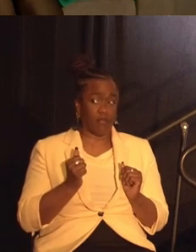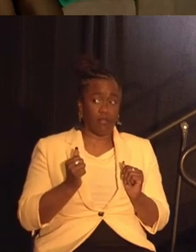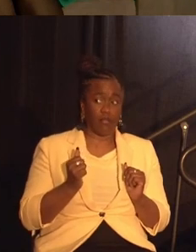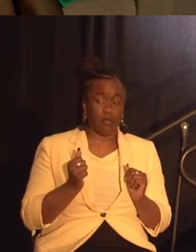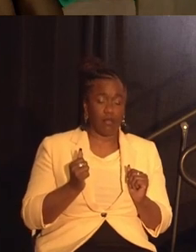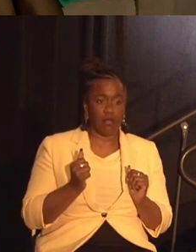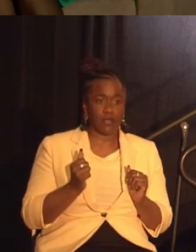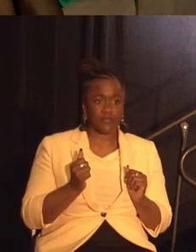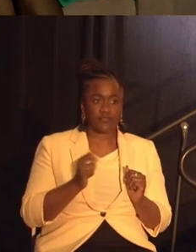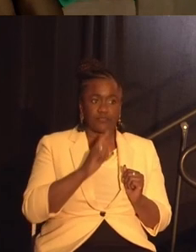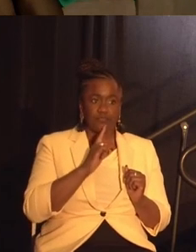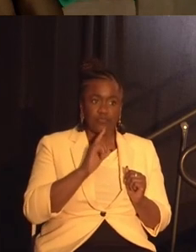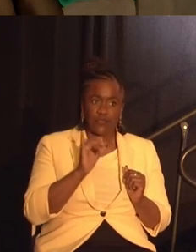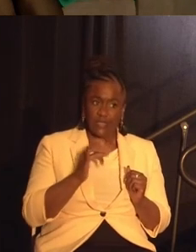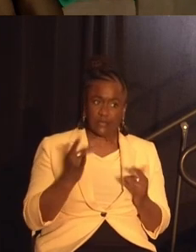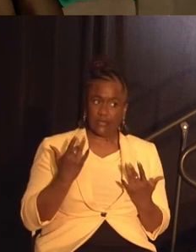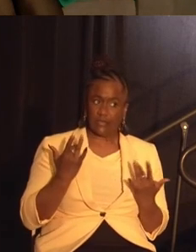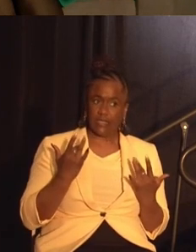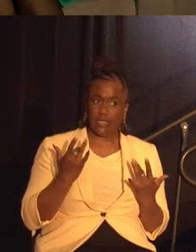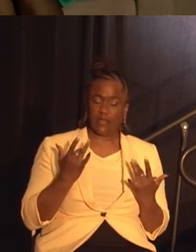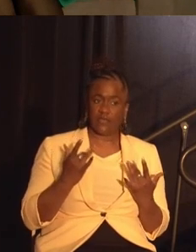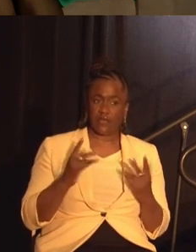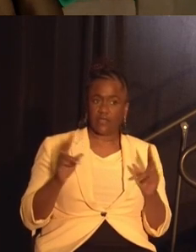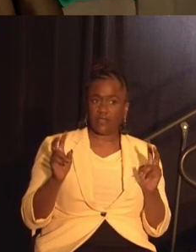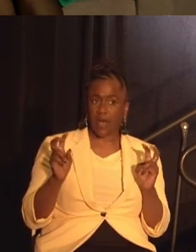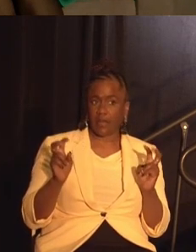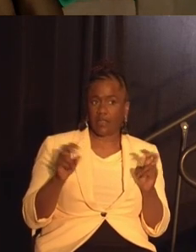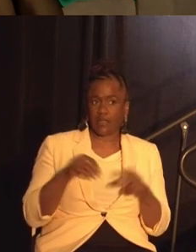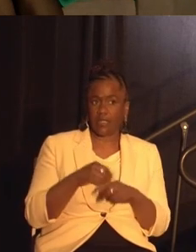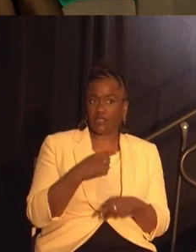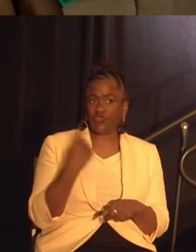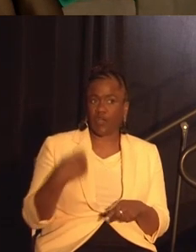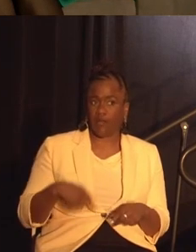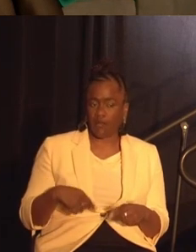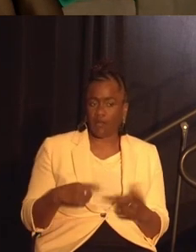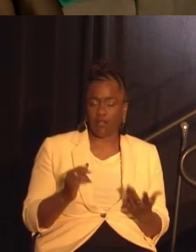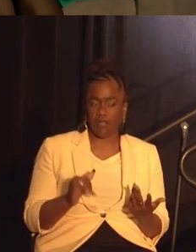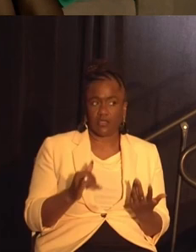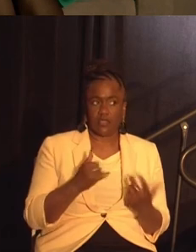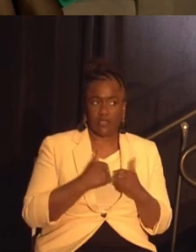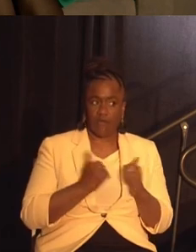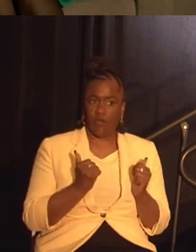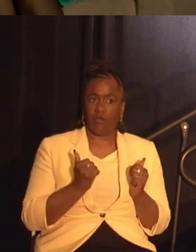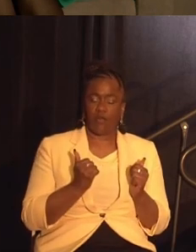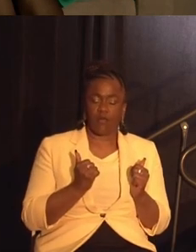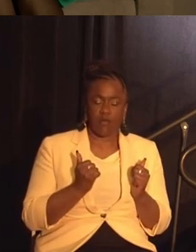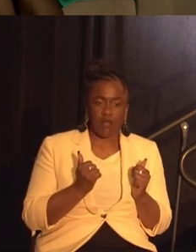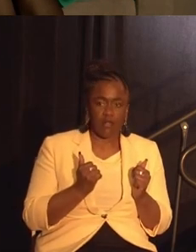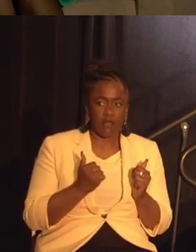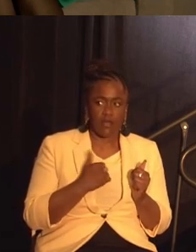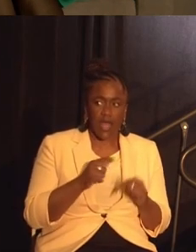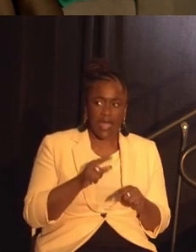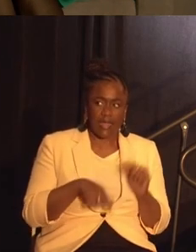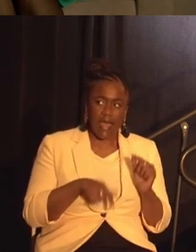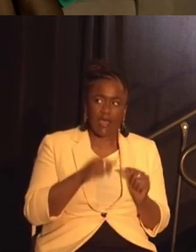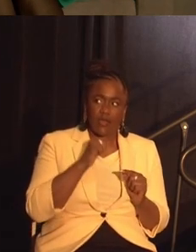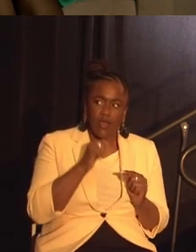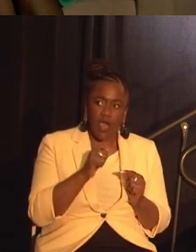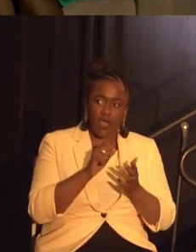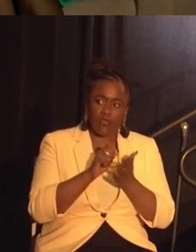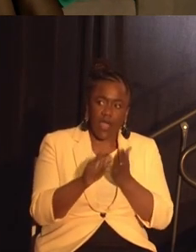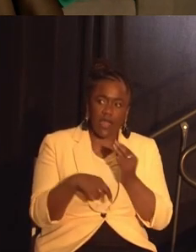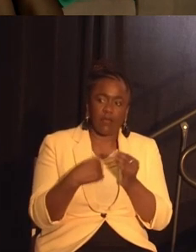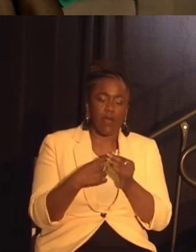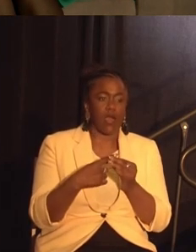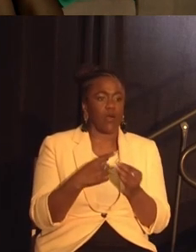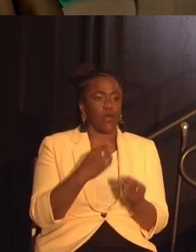a censored topic, you know, in China. It's very vulnerable. And, you know, I mean, like, I can't not write about